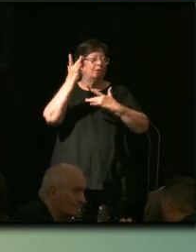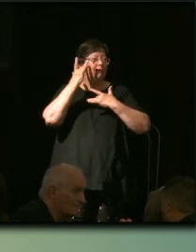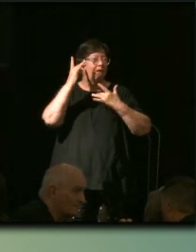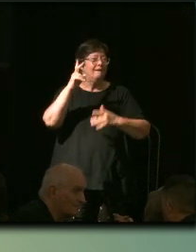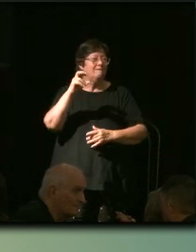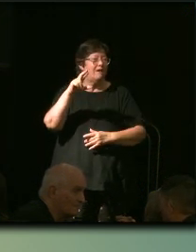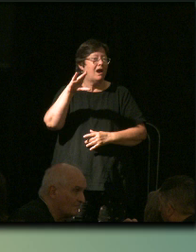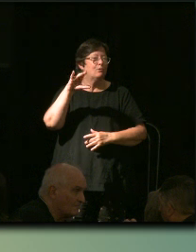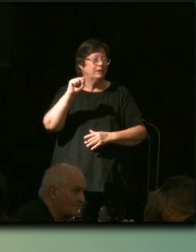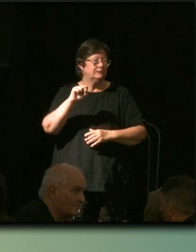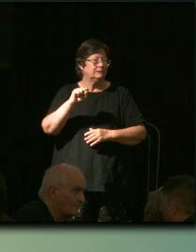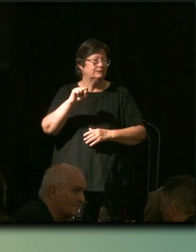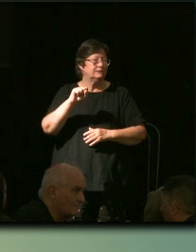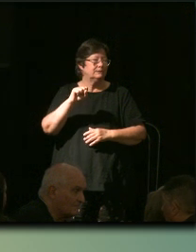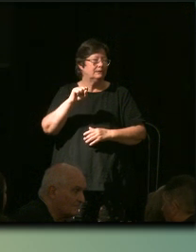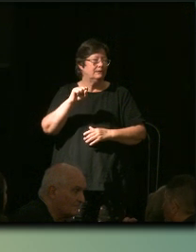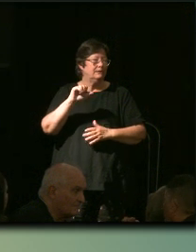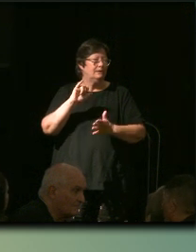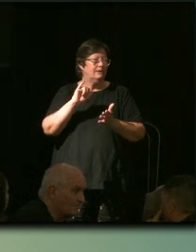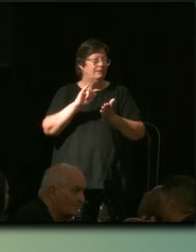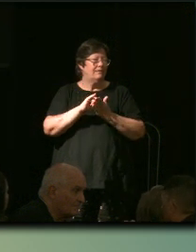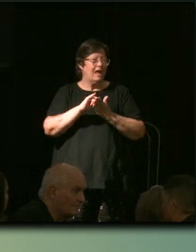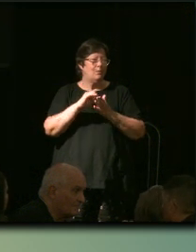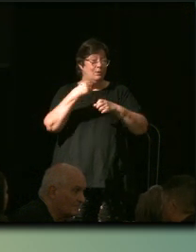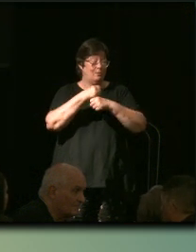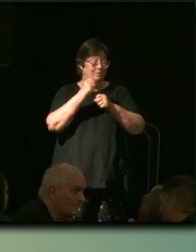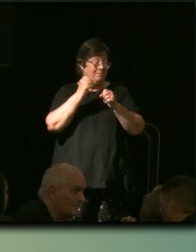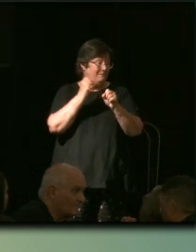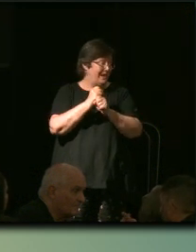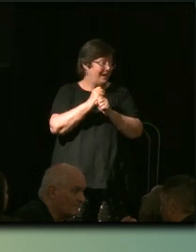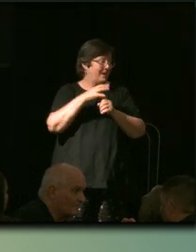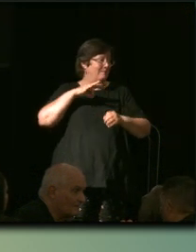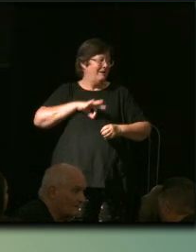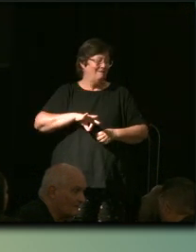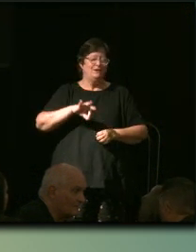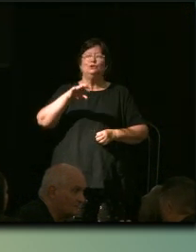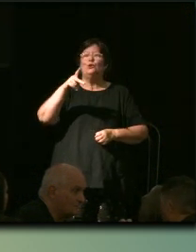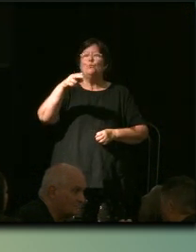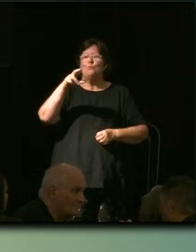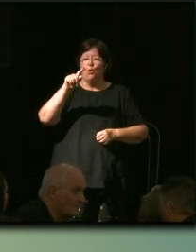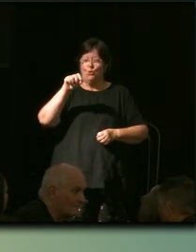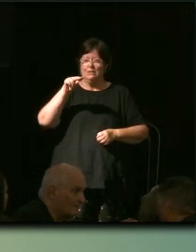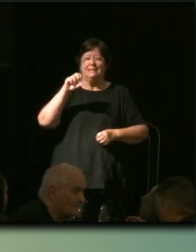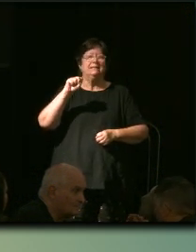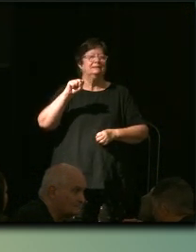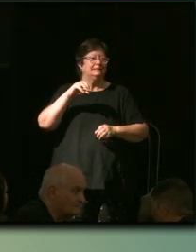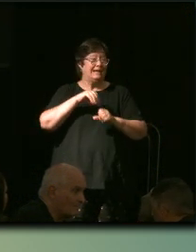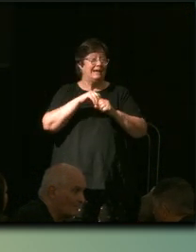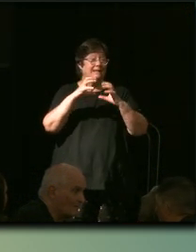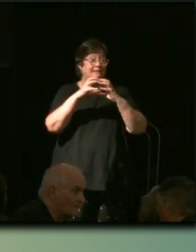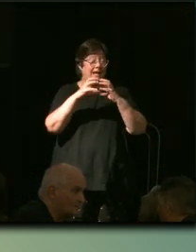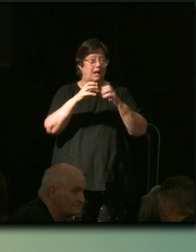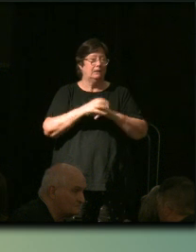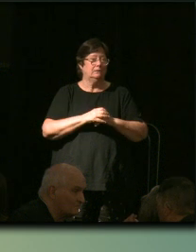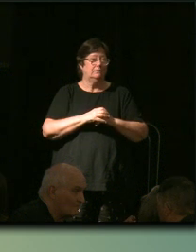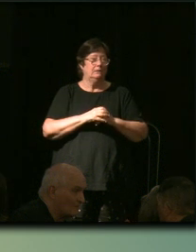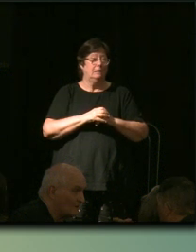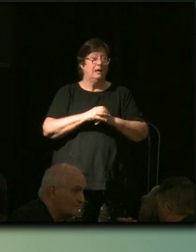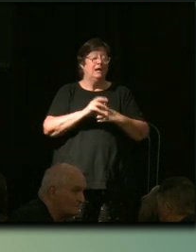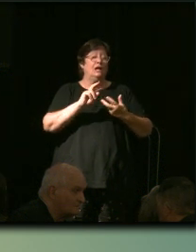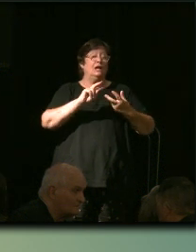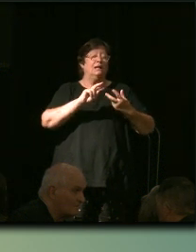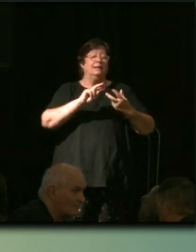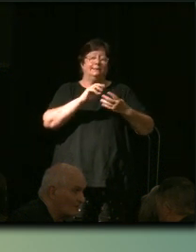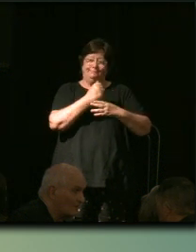that express beneficial proteins in cells. And gene or RNA